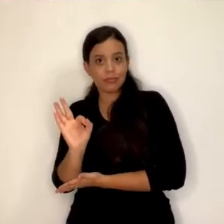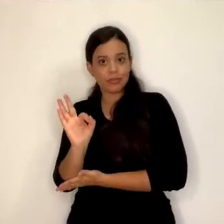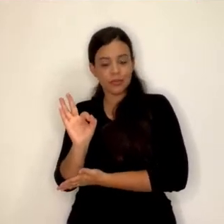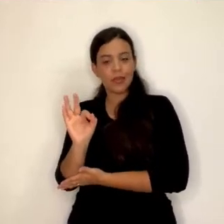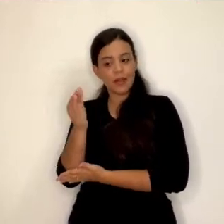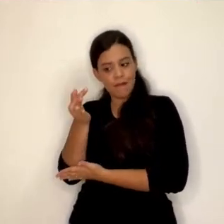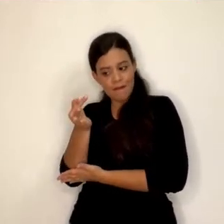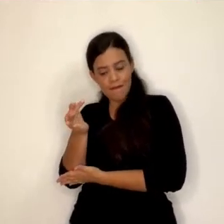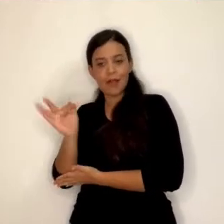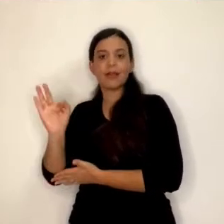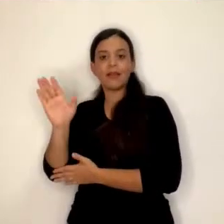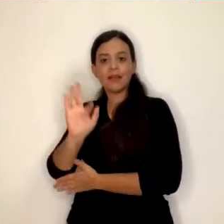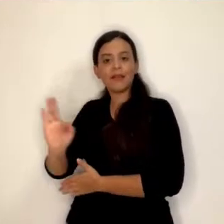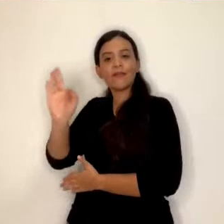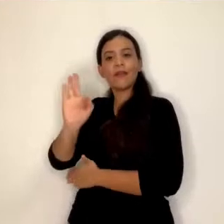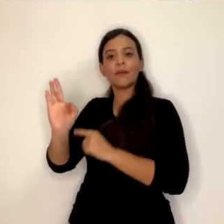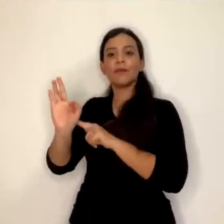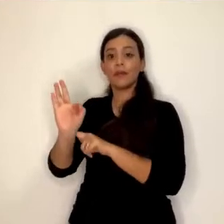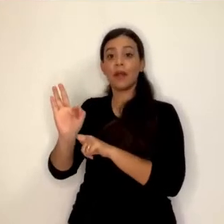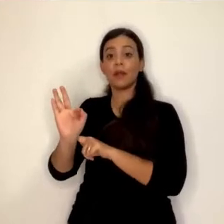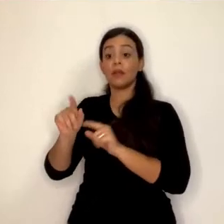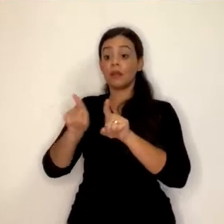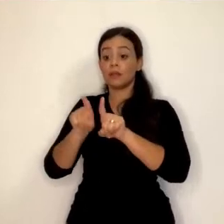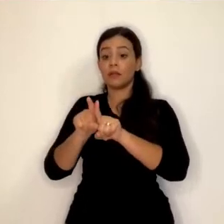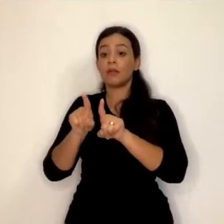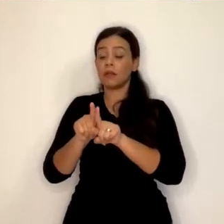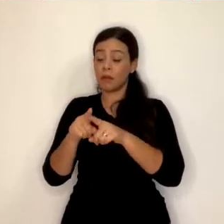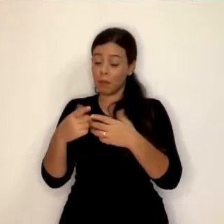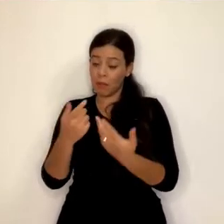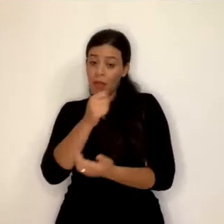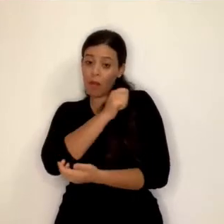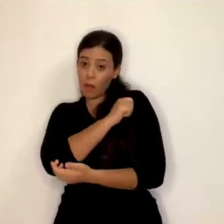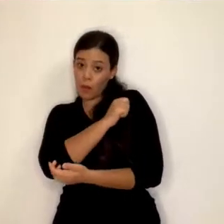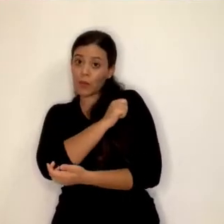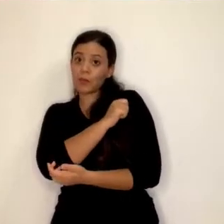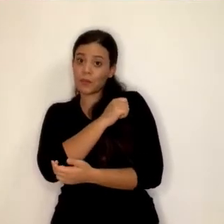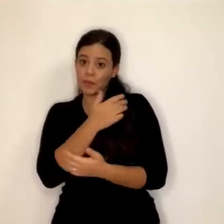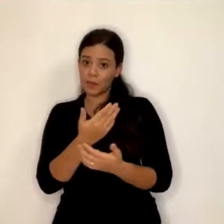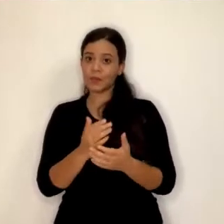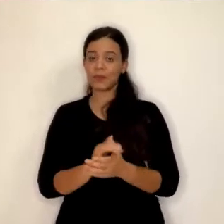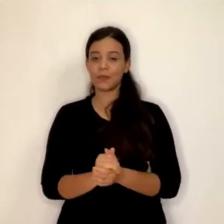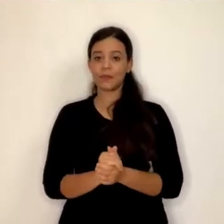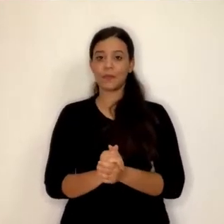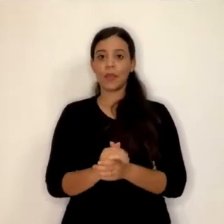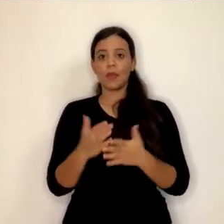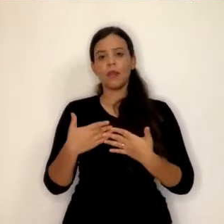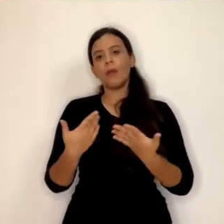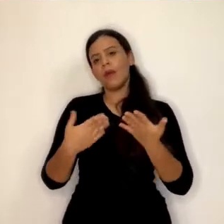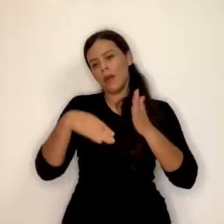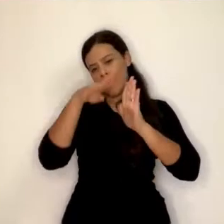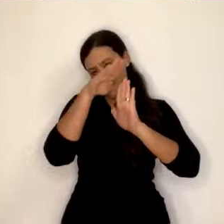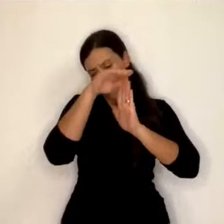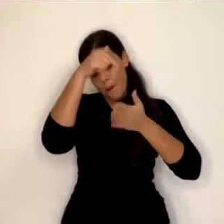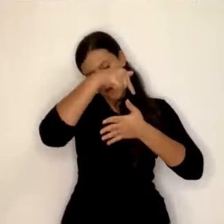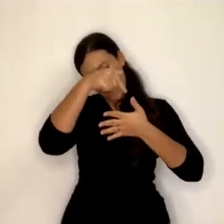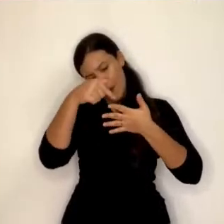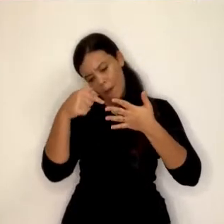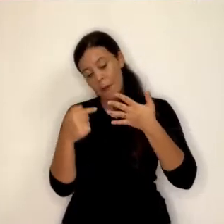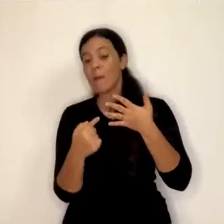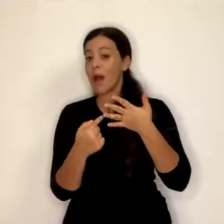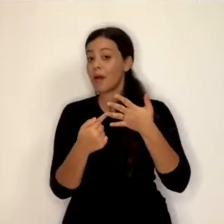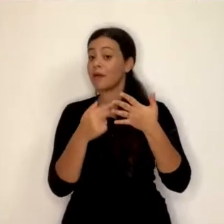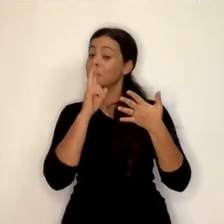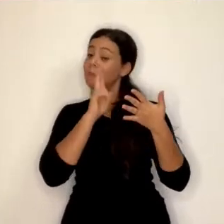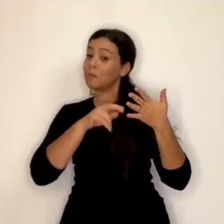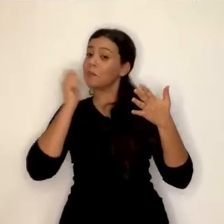there are 68% of teachers or faculty or students in